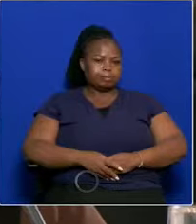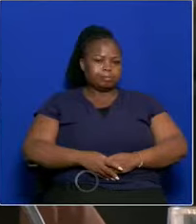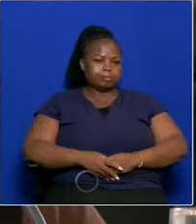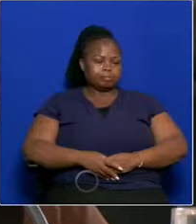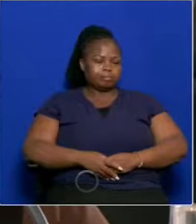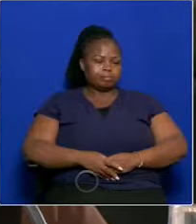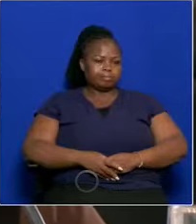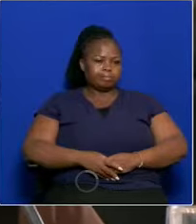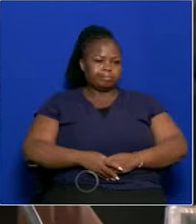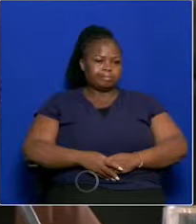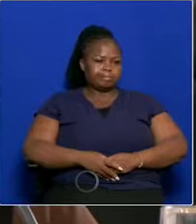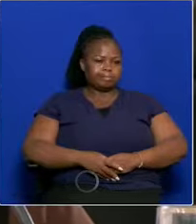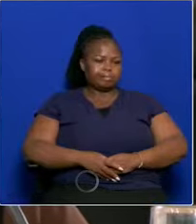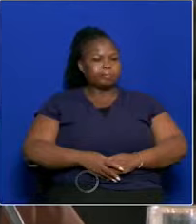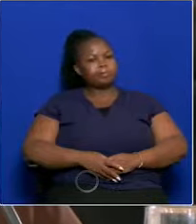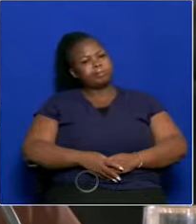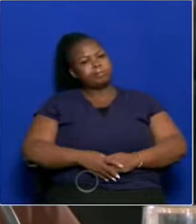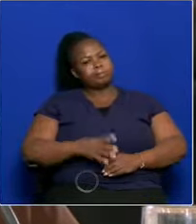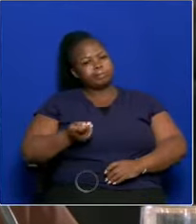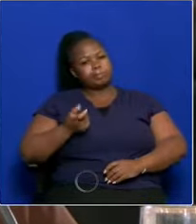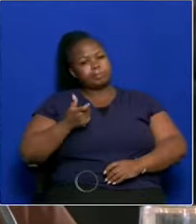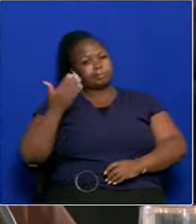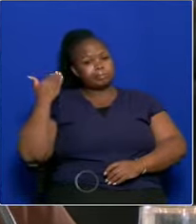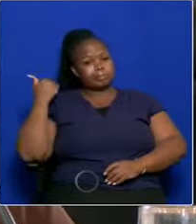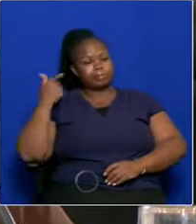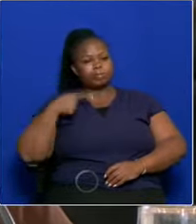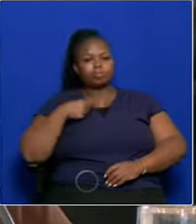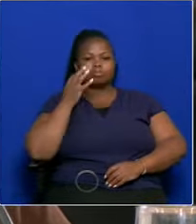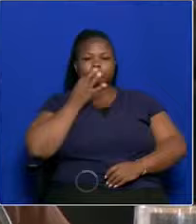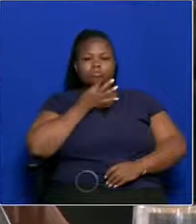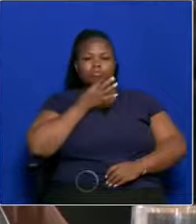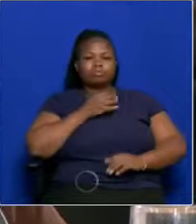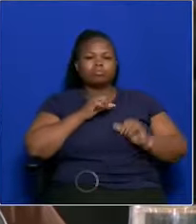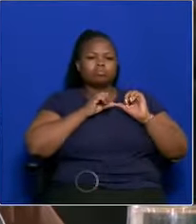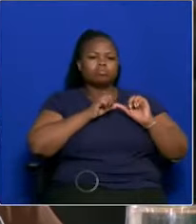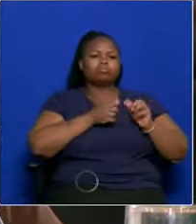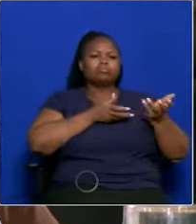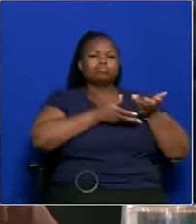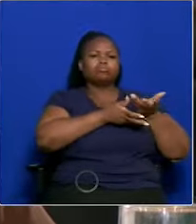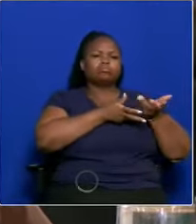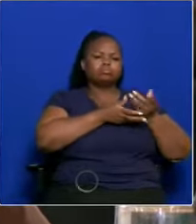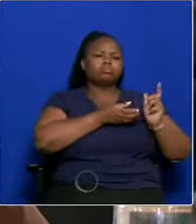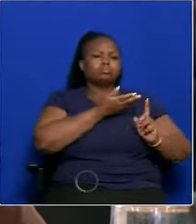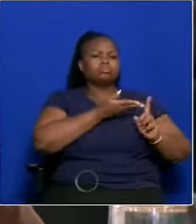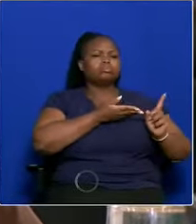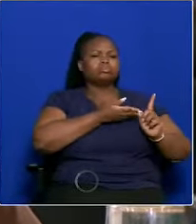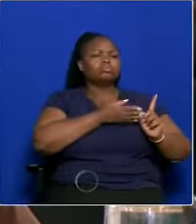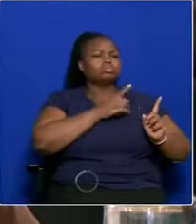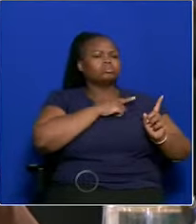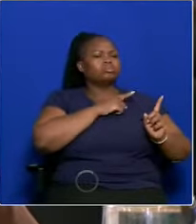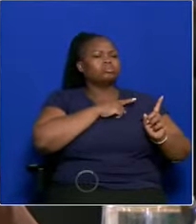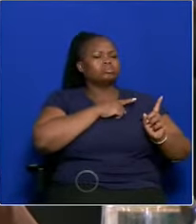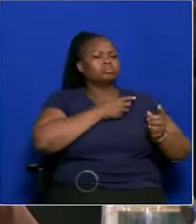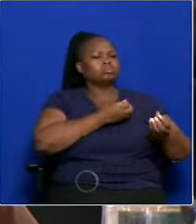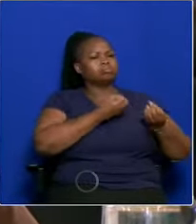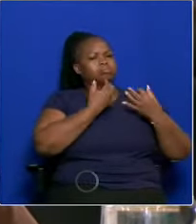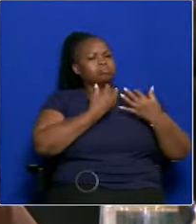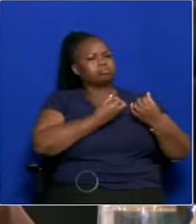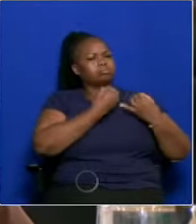General, but just a little earlier you said you continued talking to him because he could provide that kind of